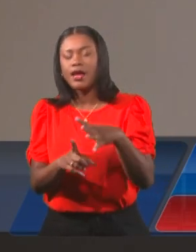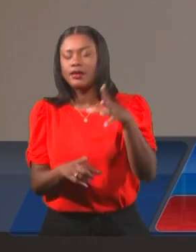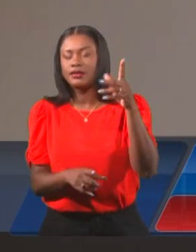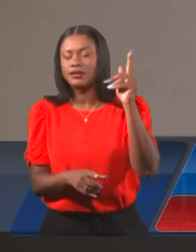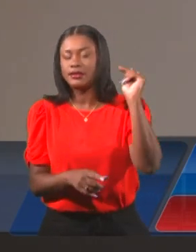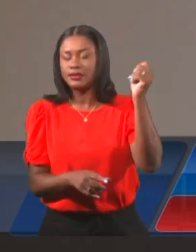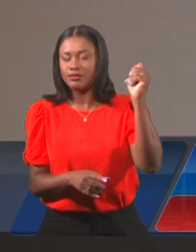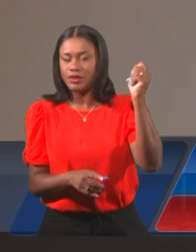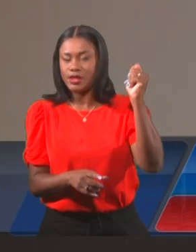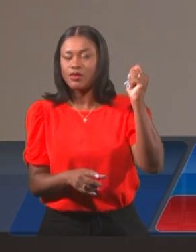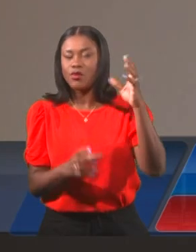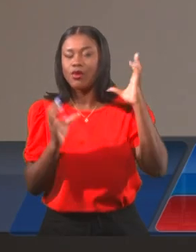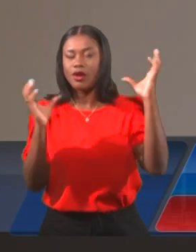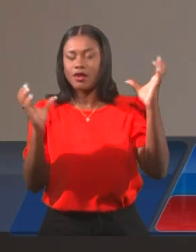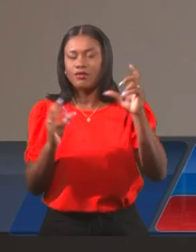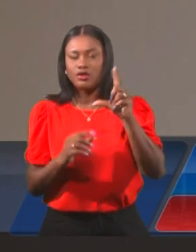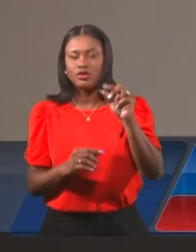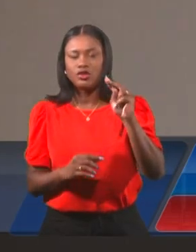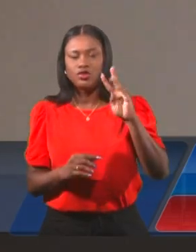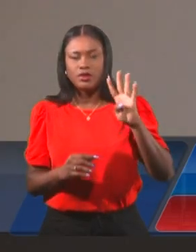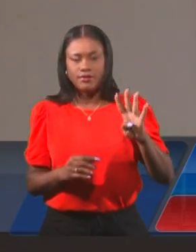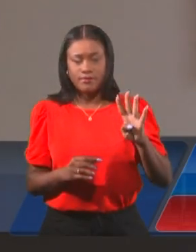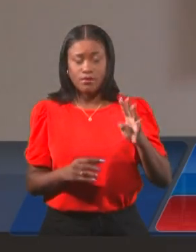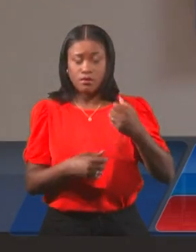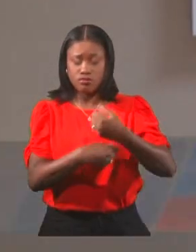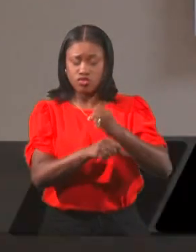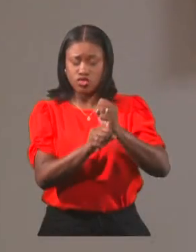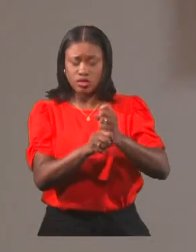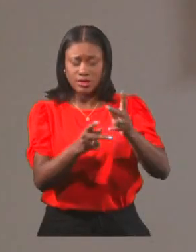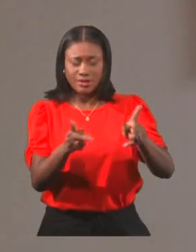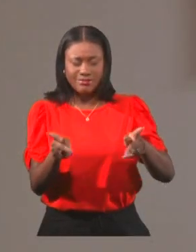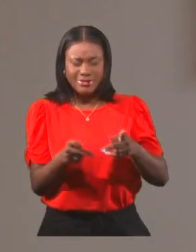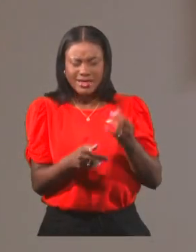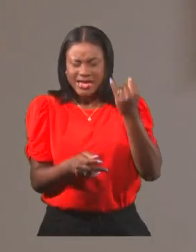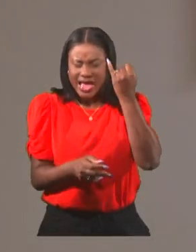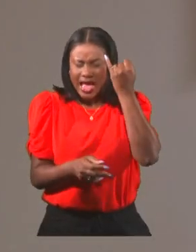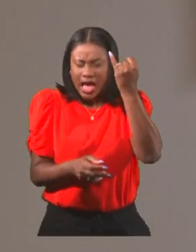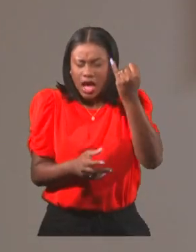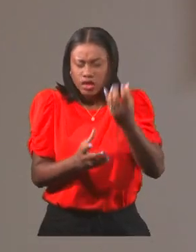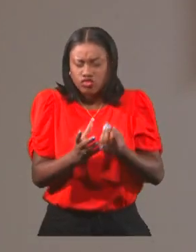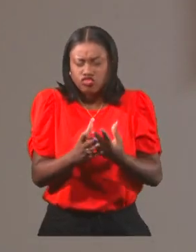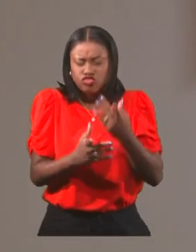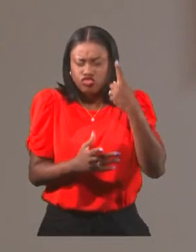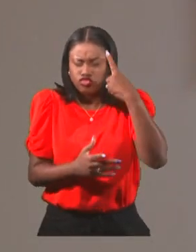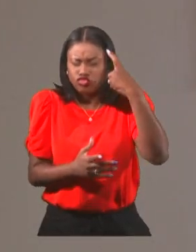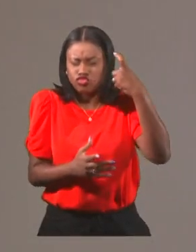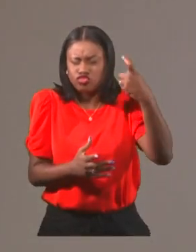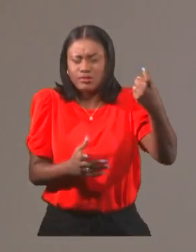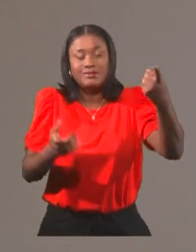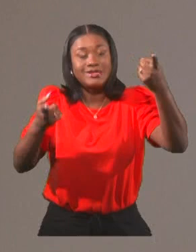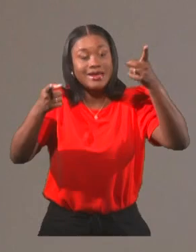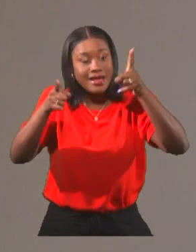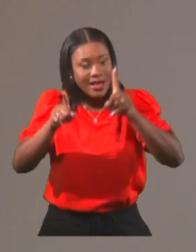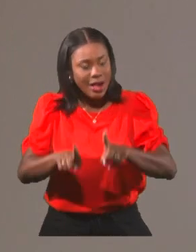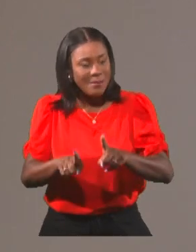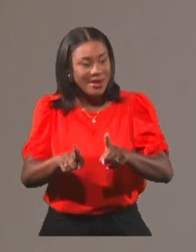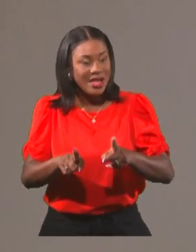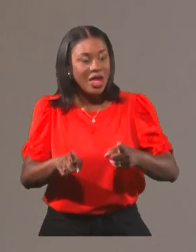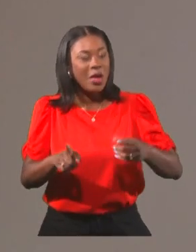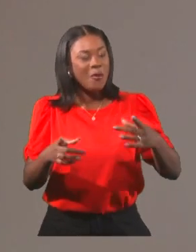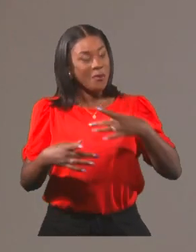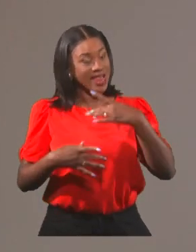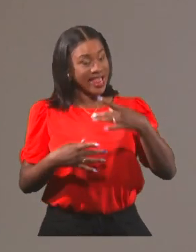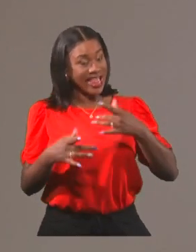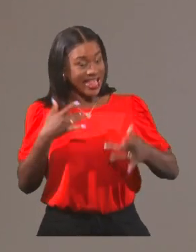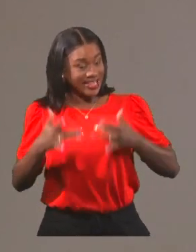Carnival 2024. Our production house is a place where ideas flourish and dreams take shape, and we're excited to have you